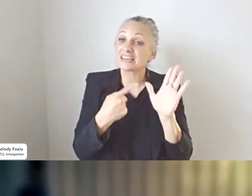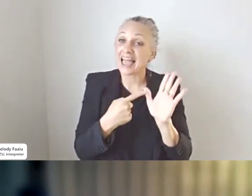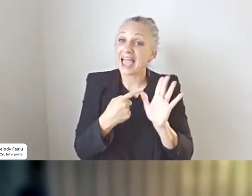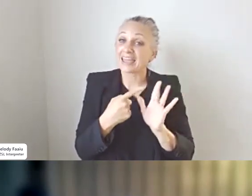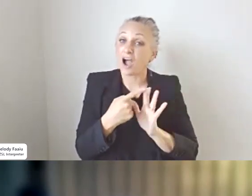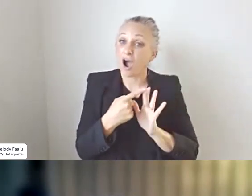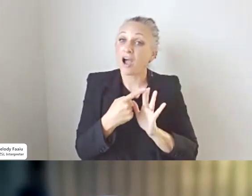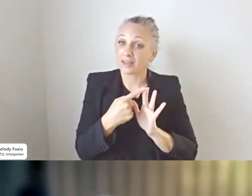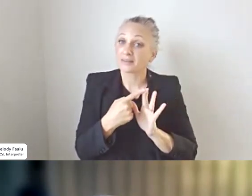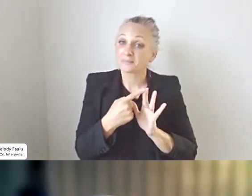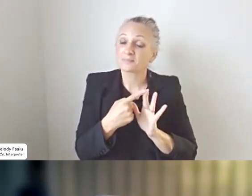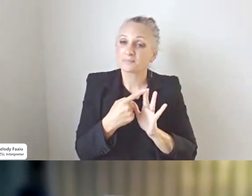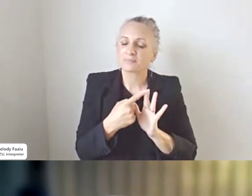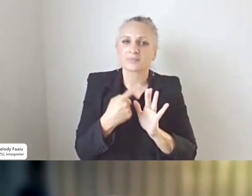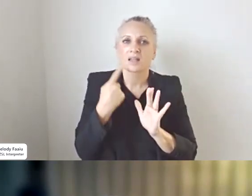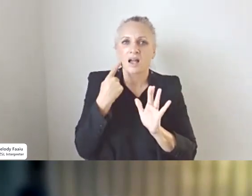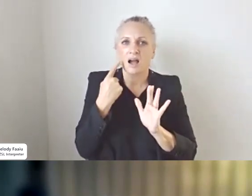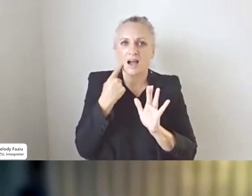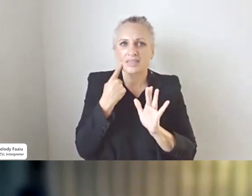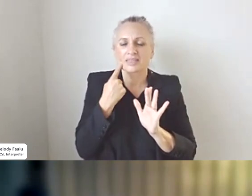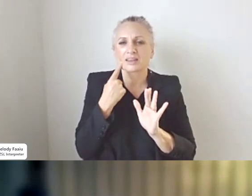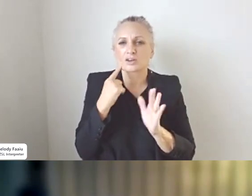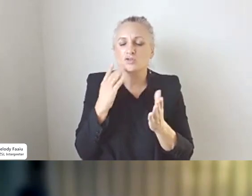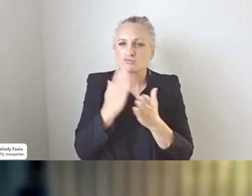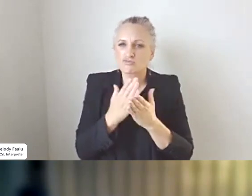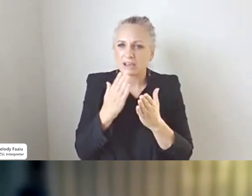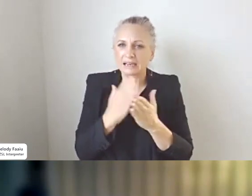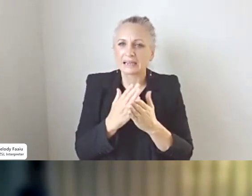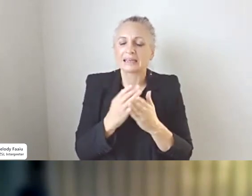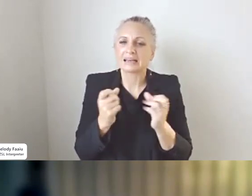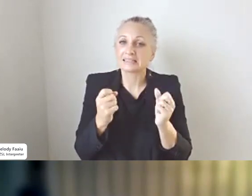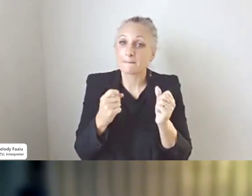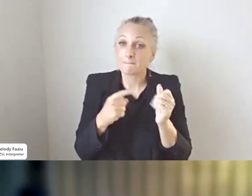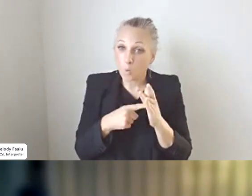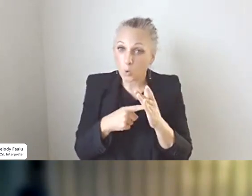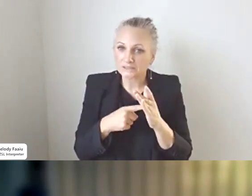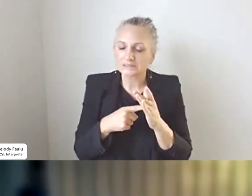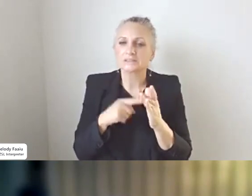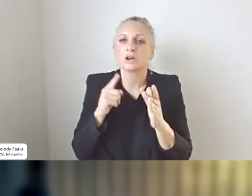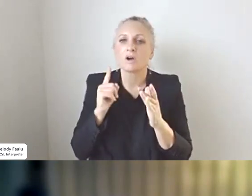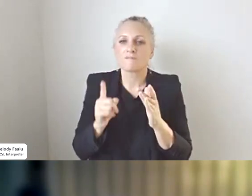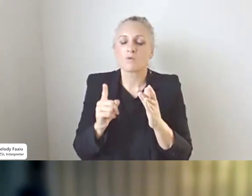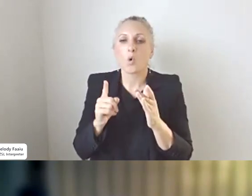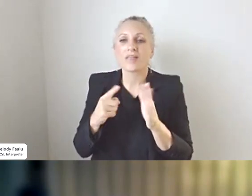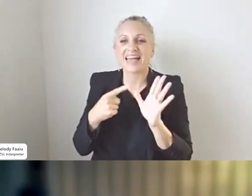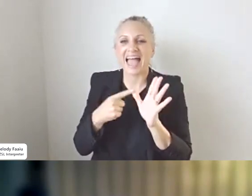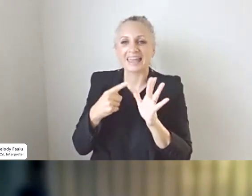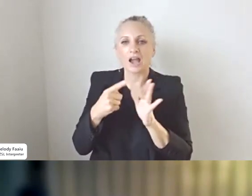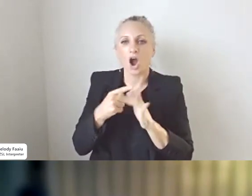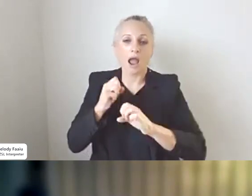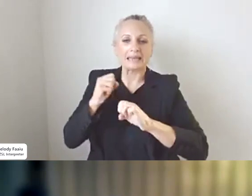training the large language models, the AI engines, Sure. so that they also understand